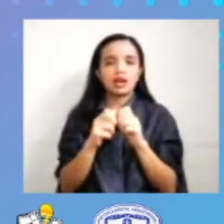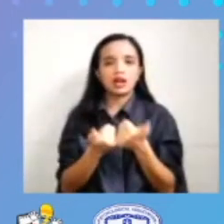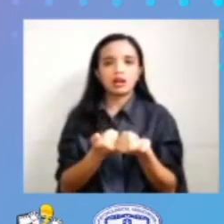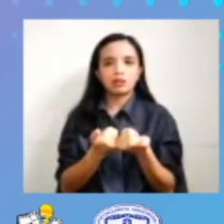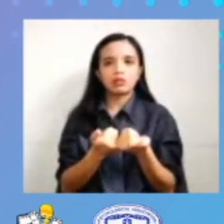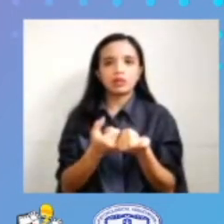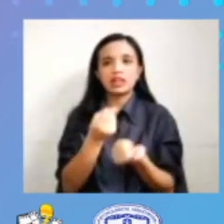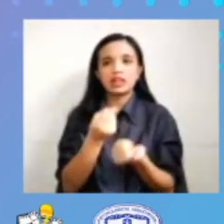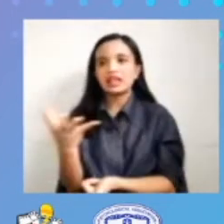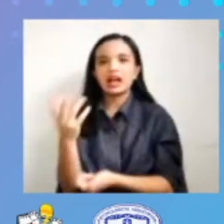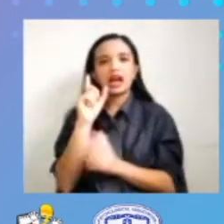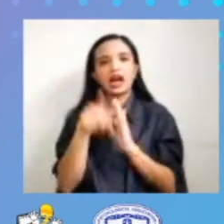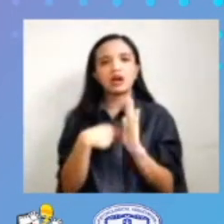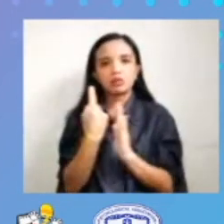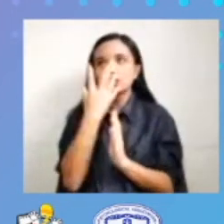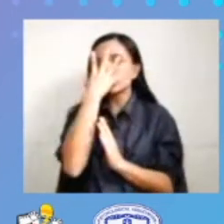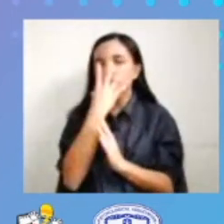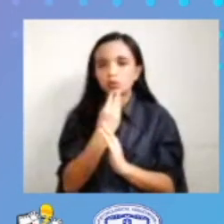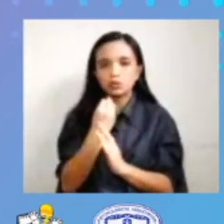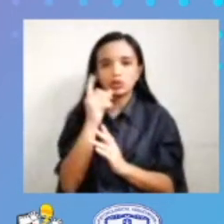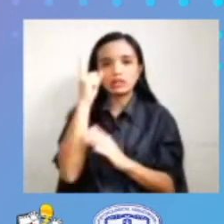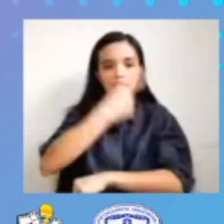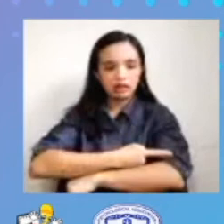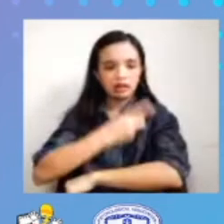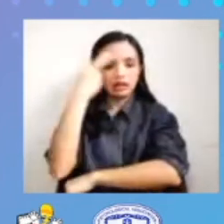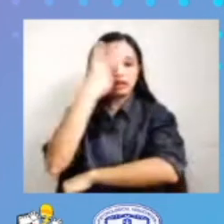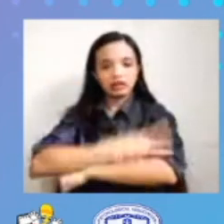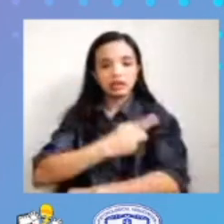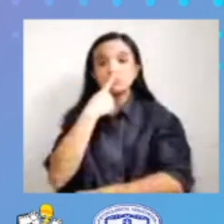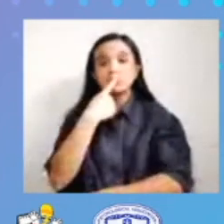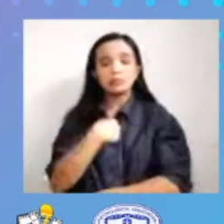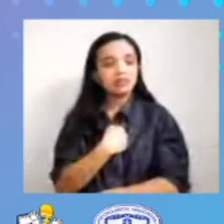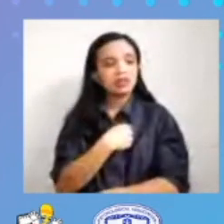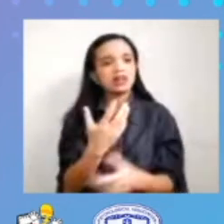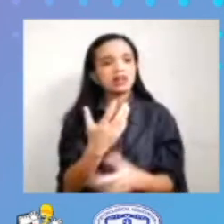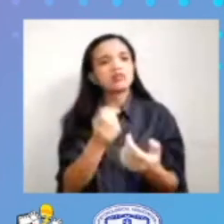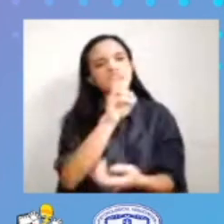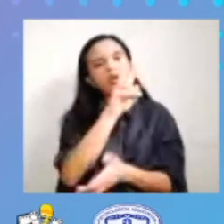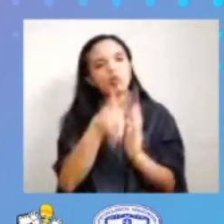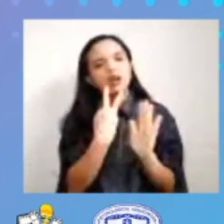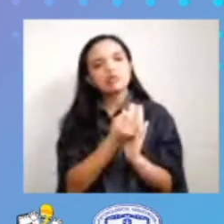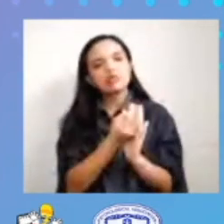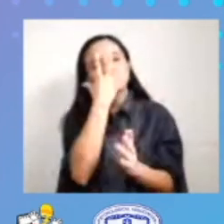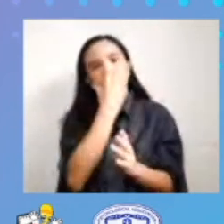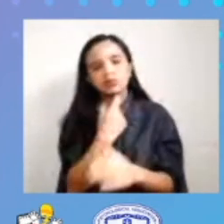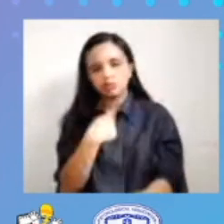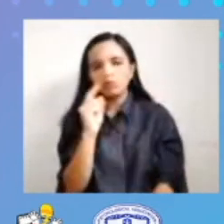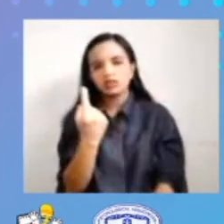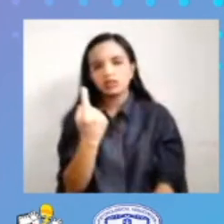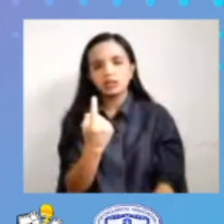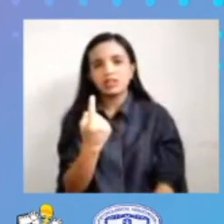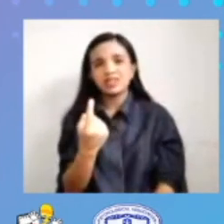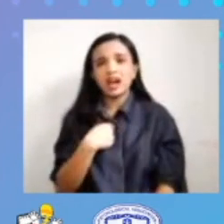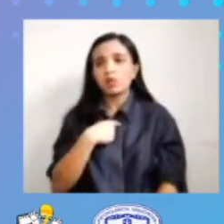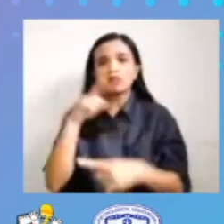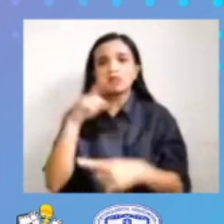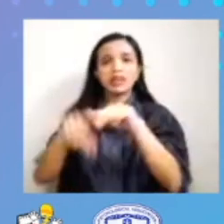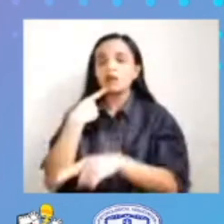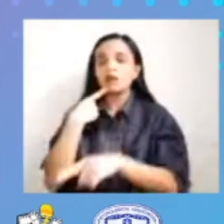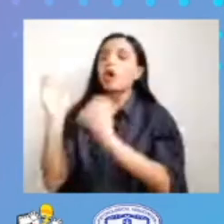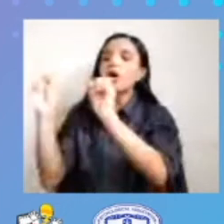repetition. So sabihin po natin, you can do 10 push-ups. You can, next time, you can do 11 push-ups. That's progress.